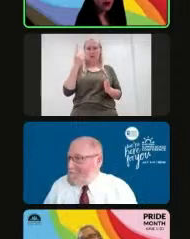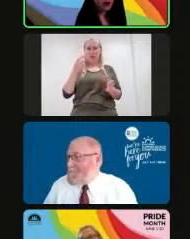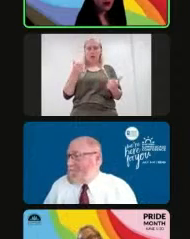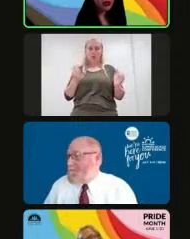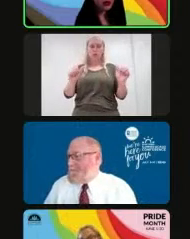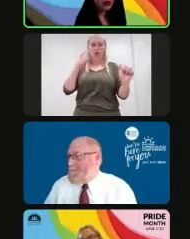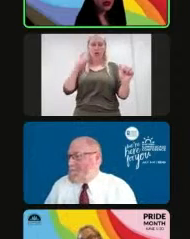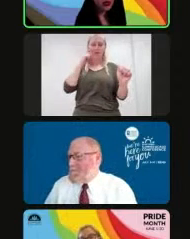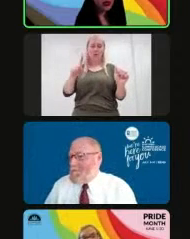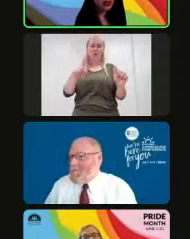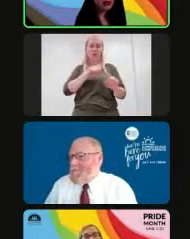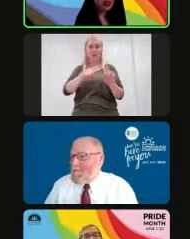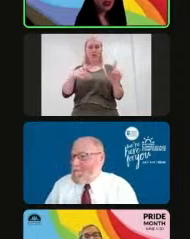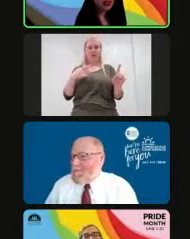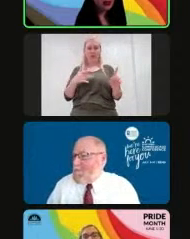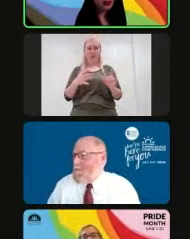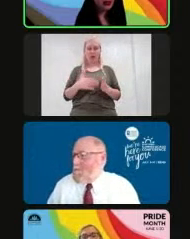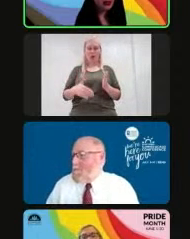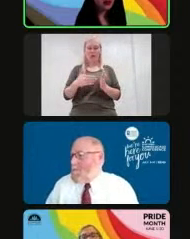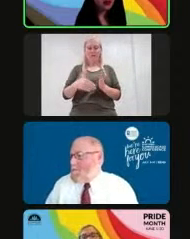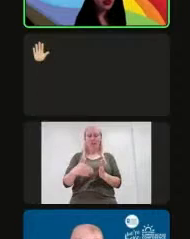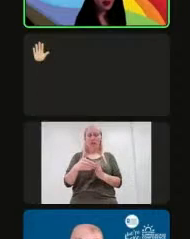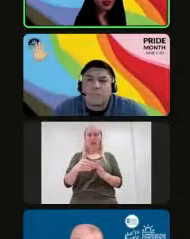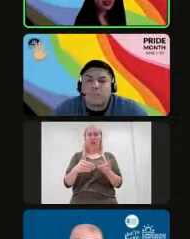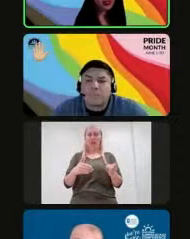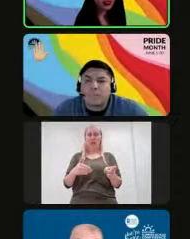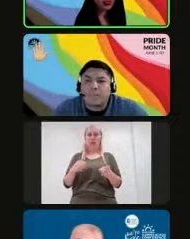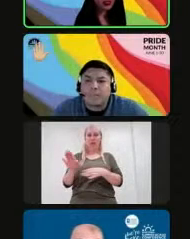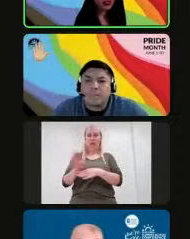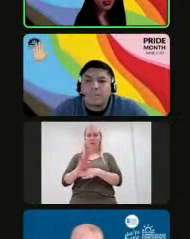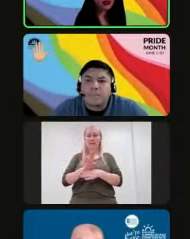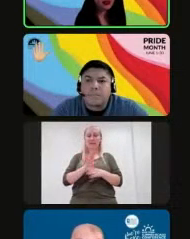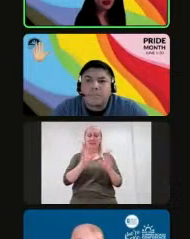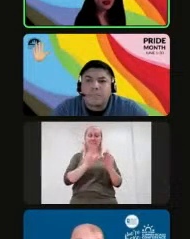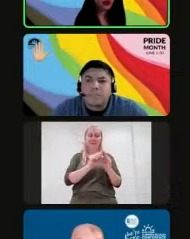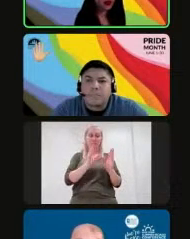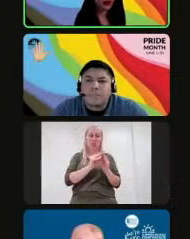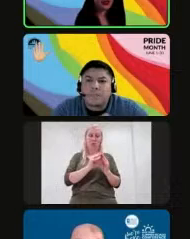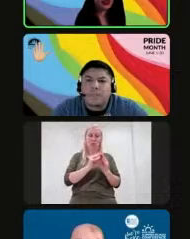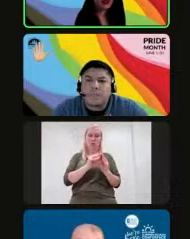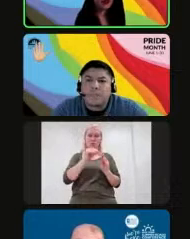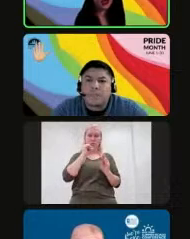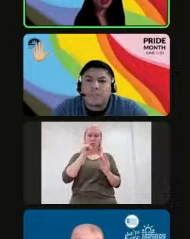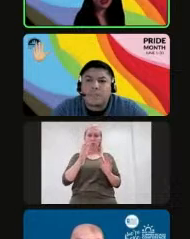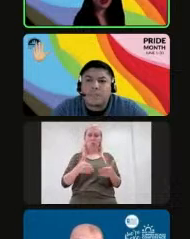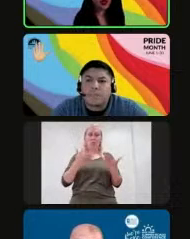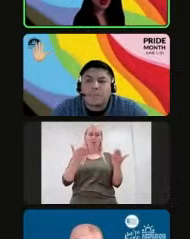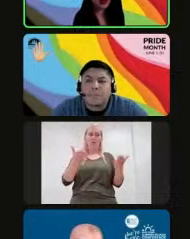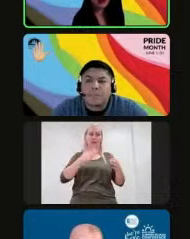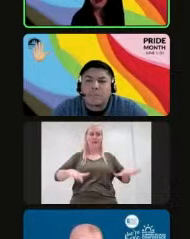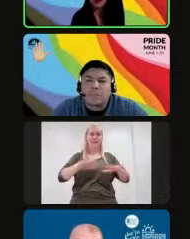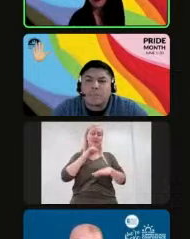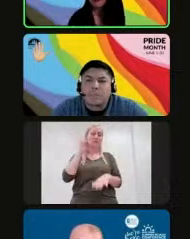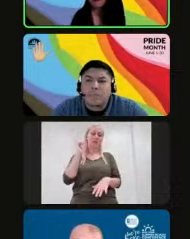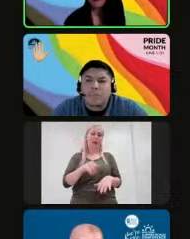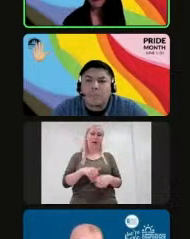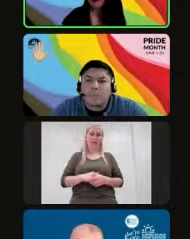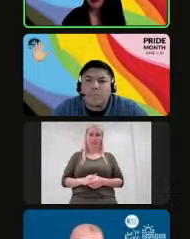for, but I just feel like a lot of the times like the business sessions don't give us the space to do that.